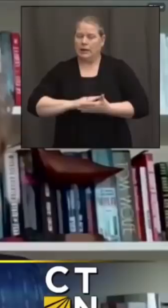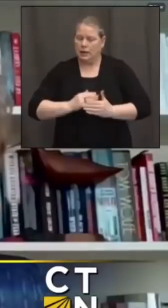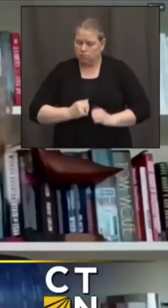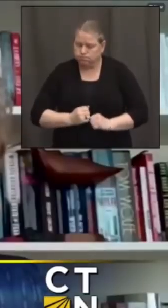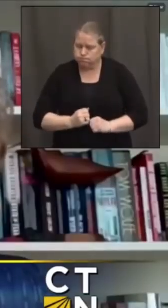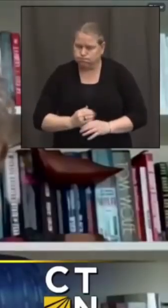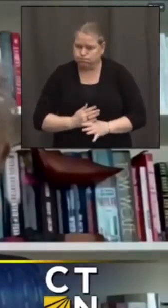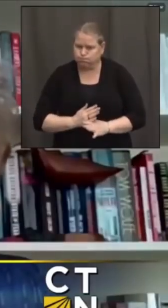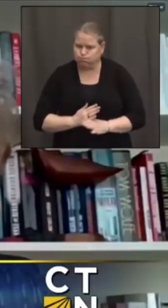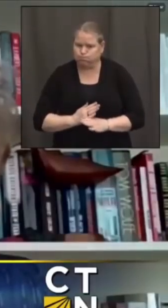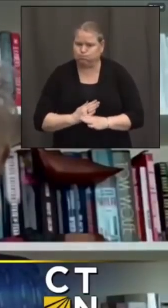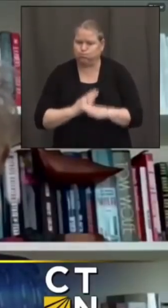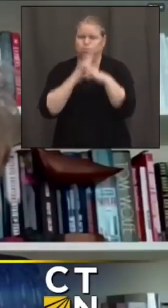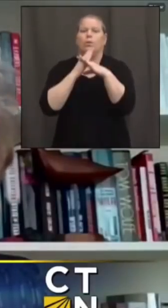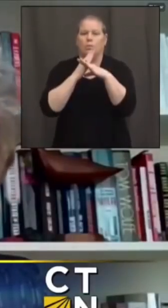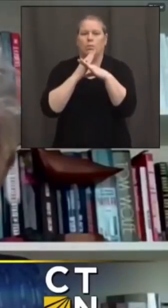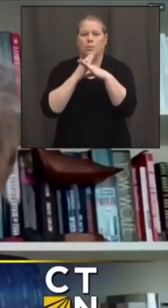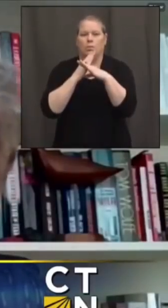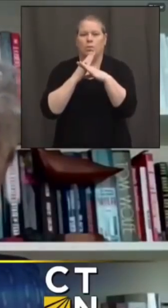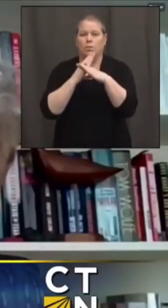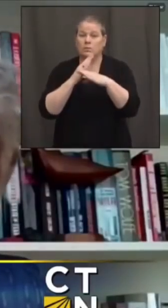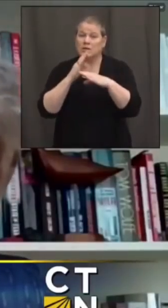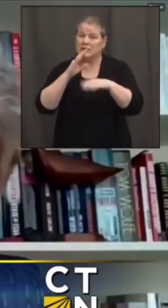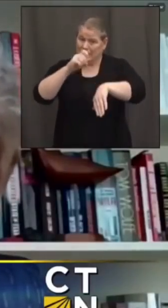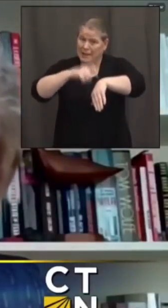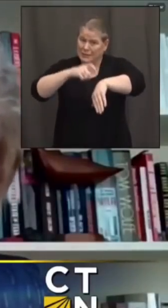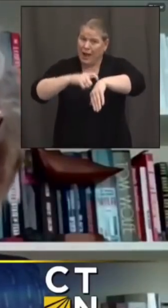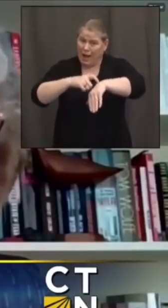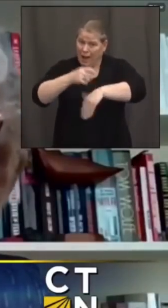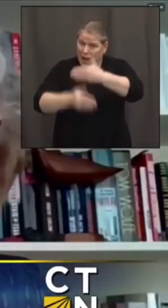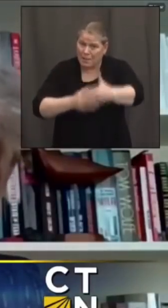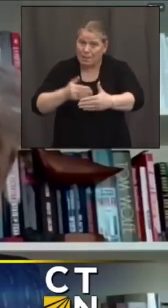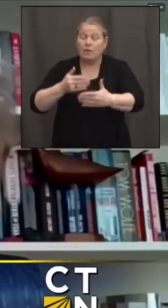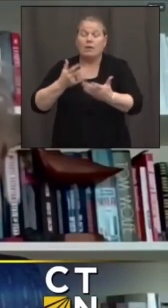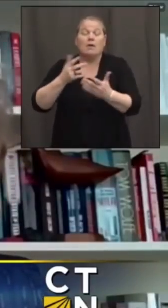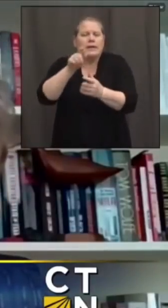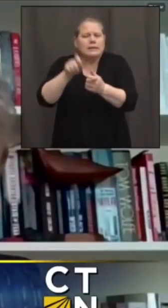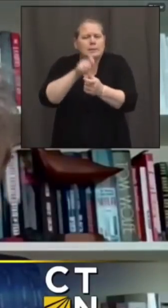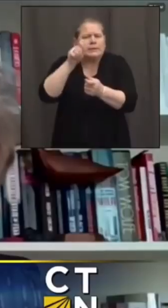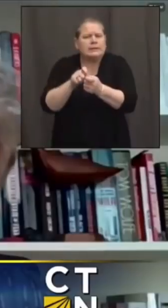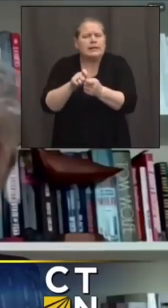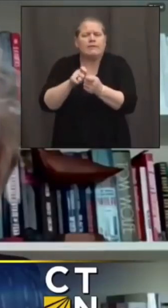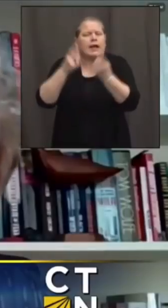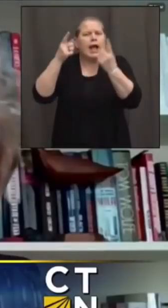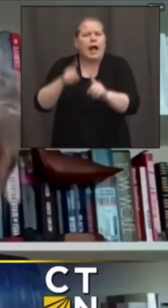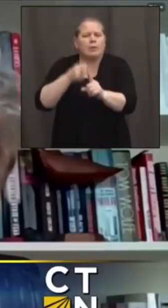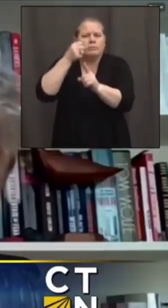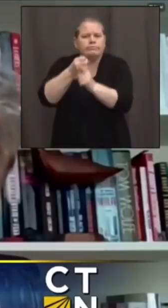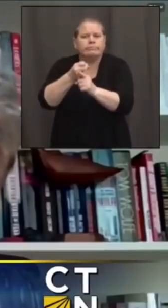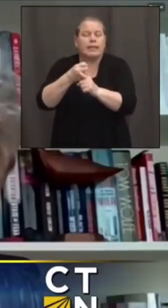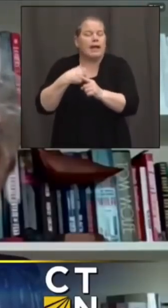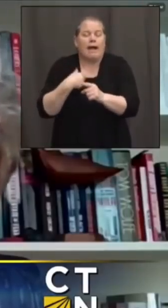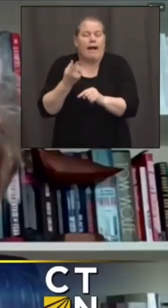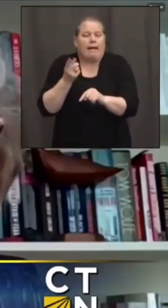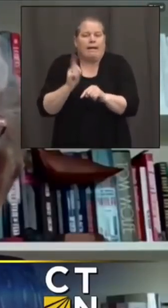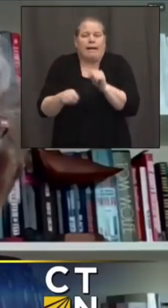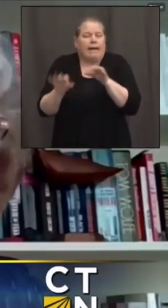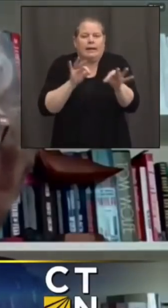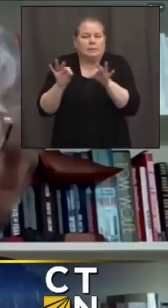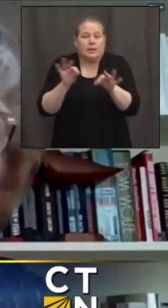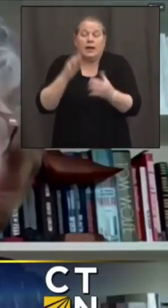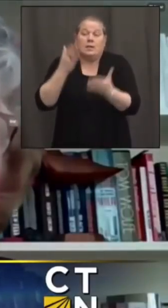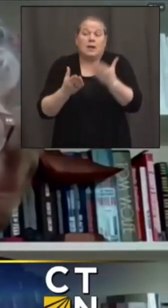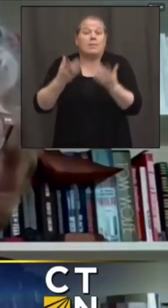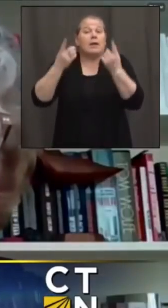to say, about a particular case. Maybe somebody was exposed before they got their second dose and then became ill after.